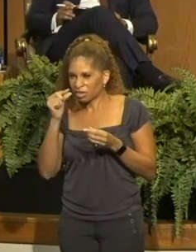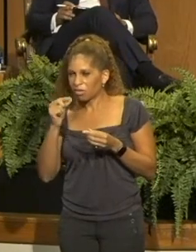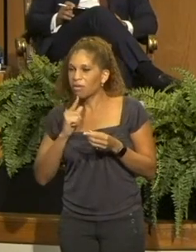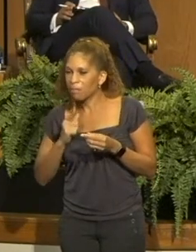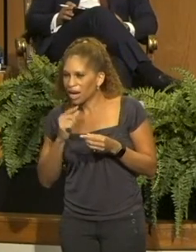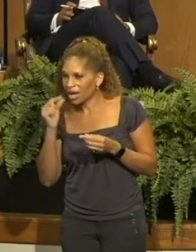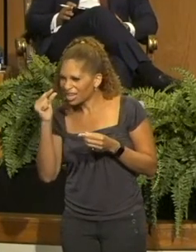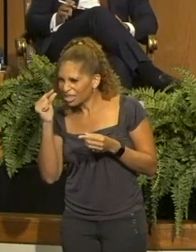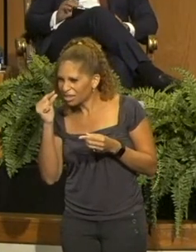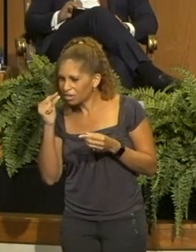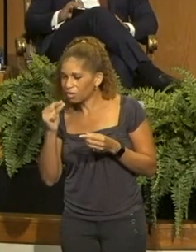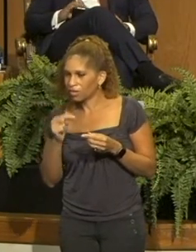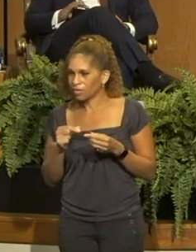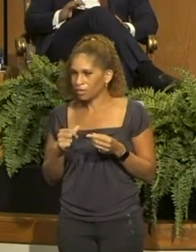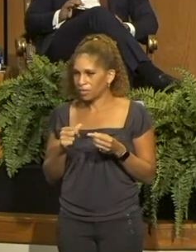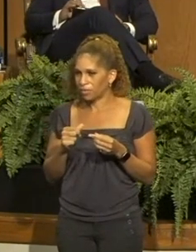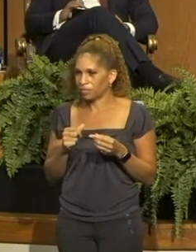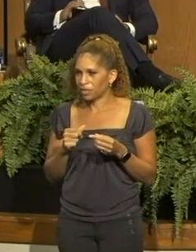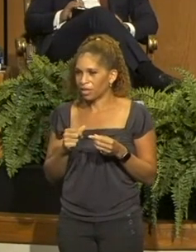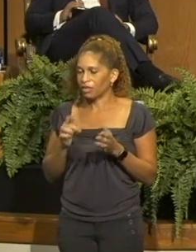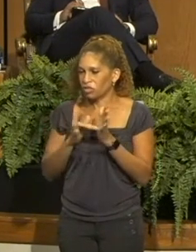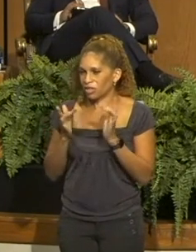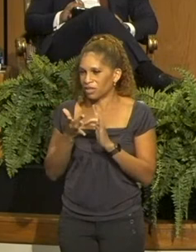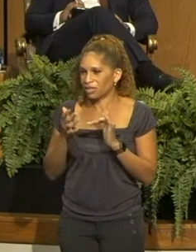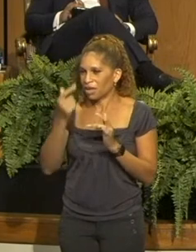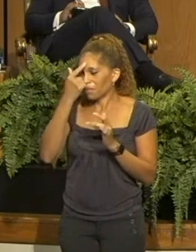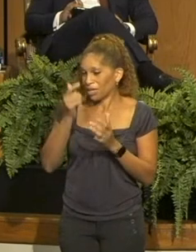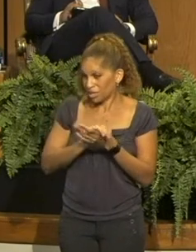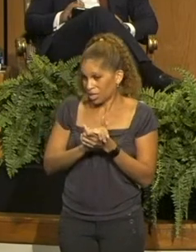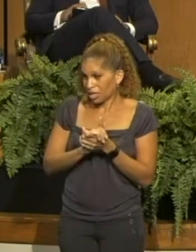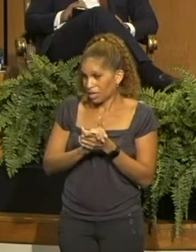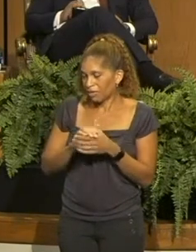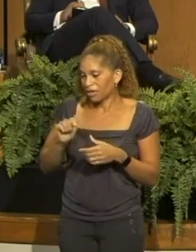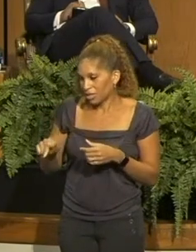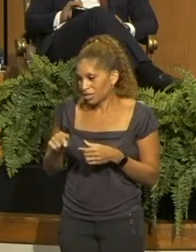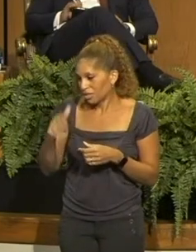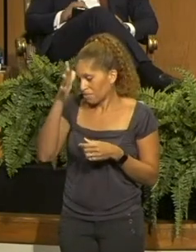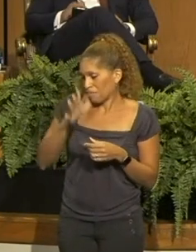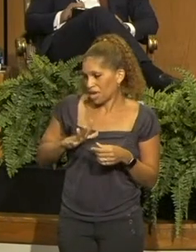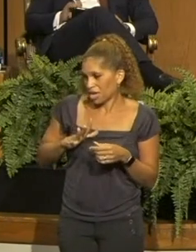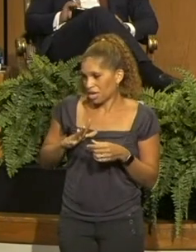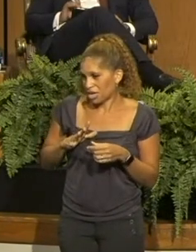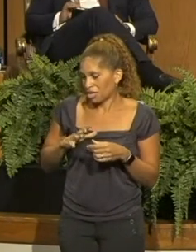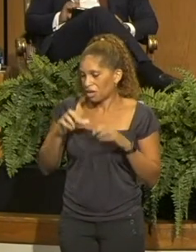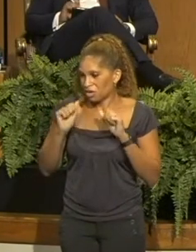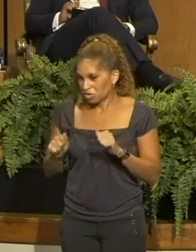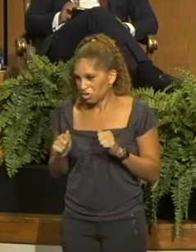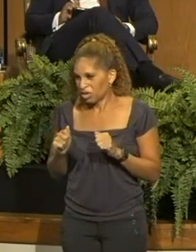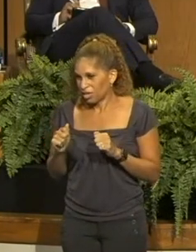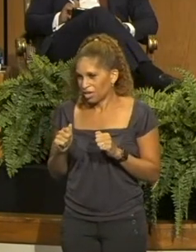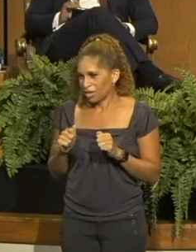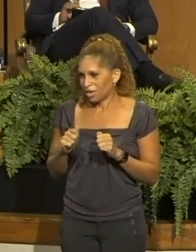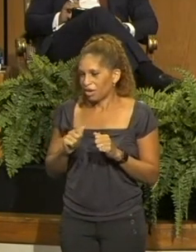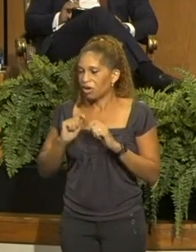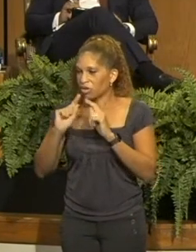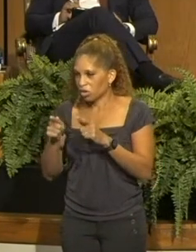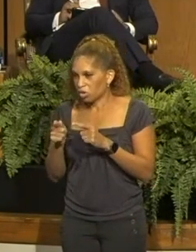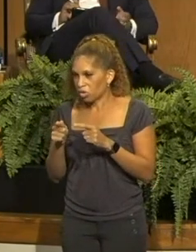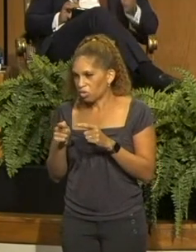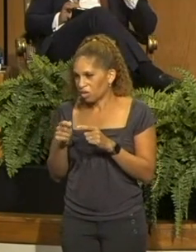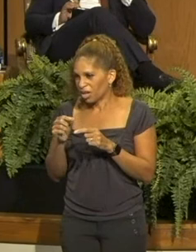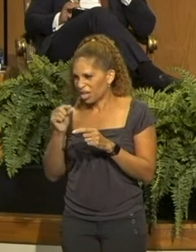man could have inched himself a little closer to the water's edge every day for